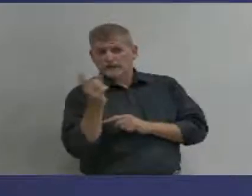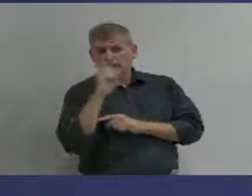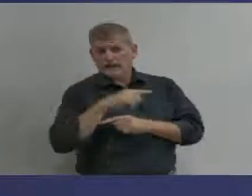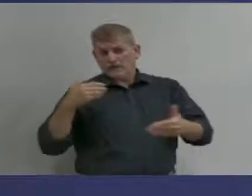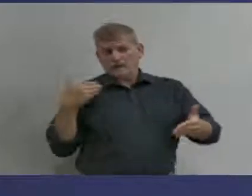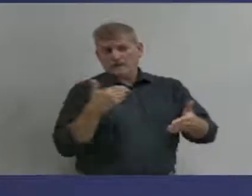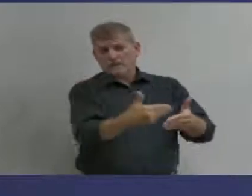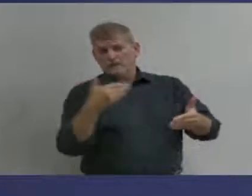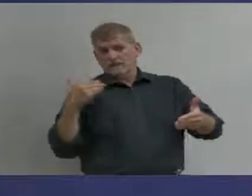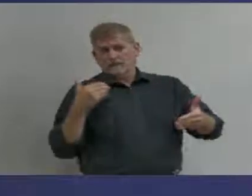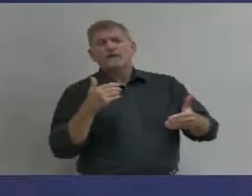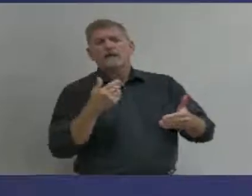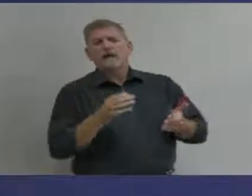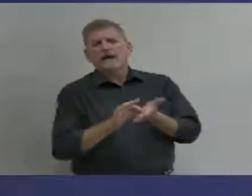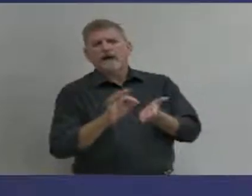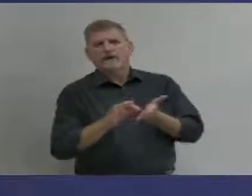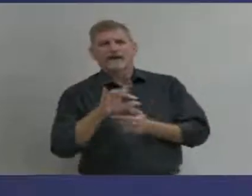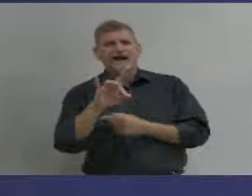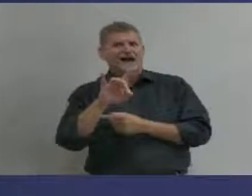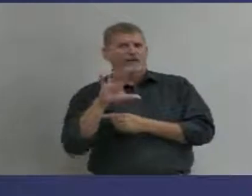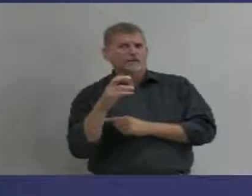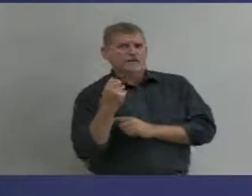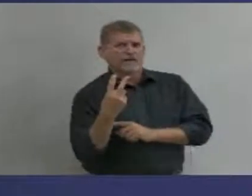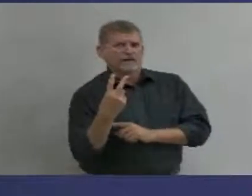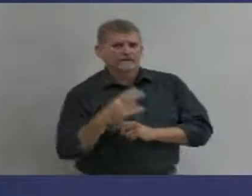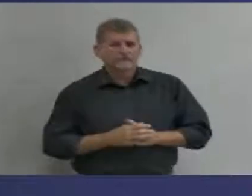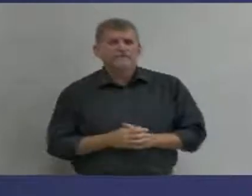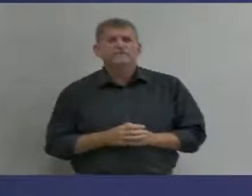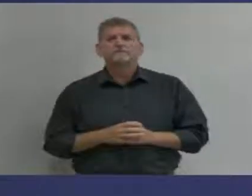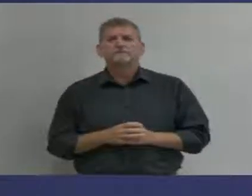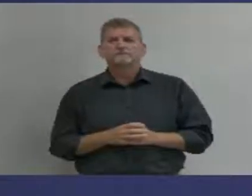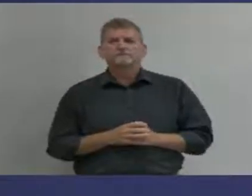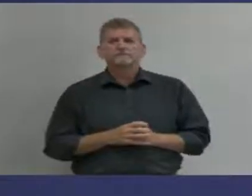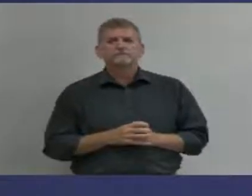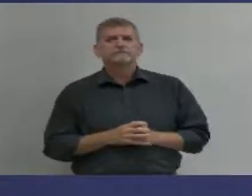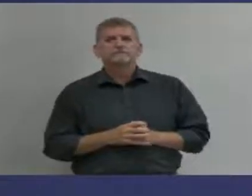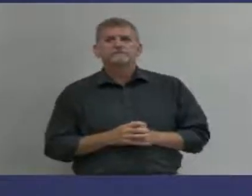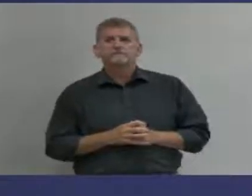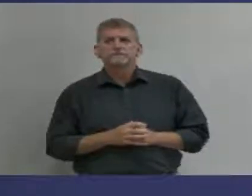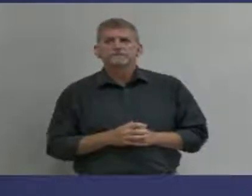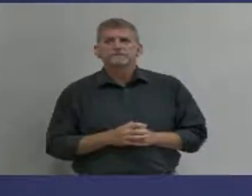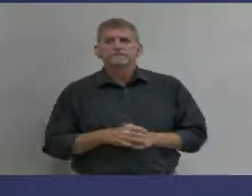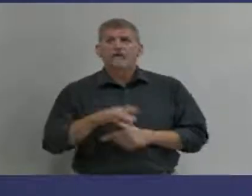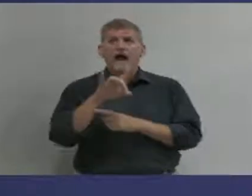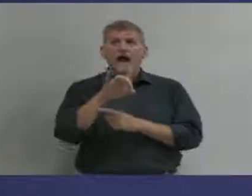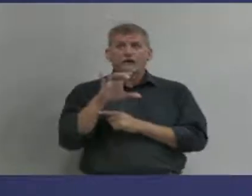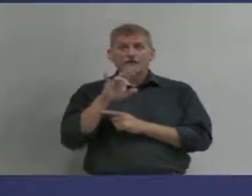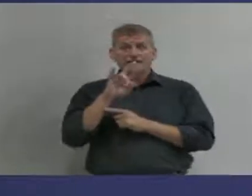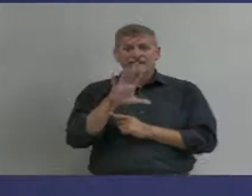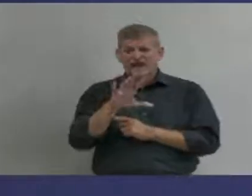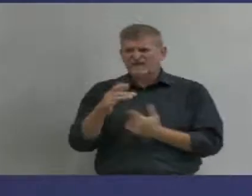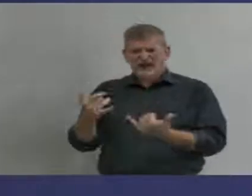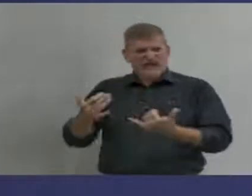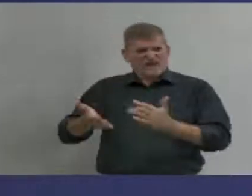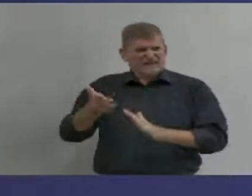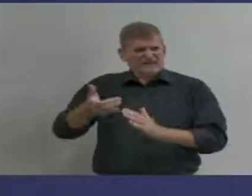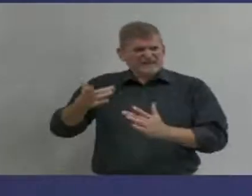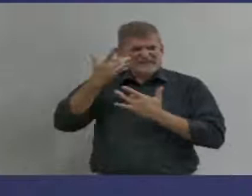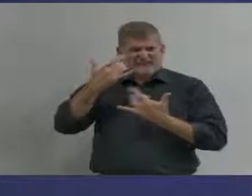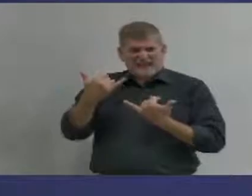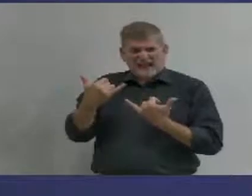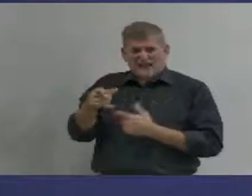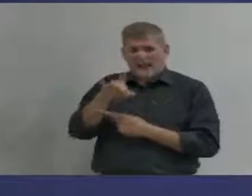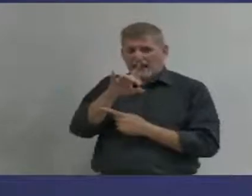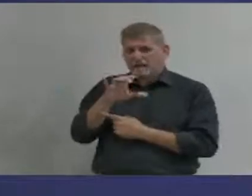875 of our cases are considered to be active, with 1,424 recovered and 13 deaths.